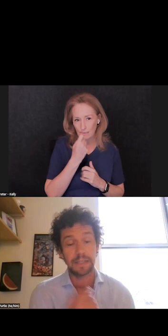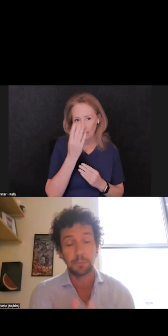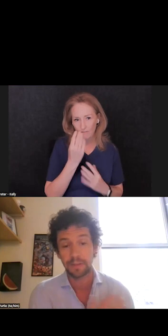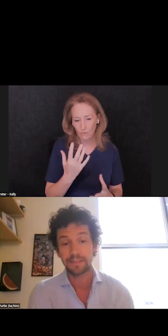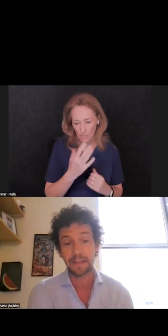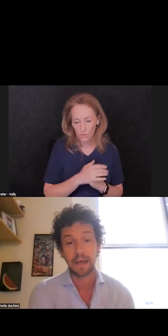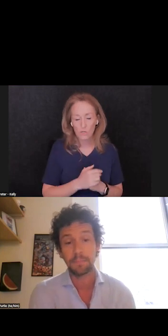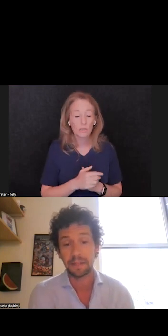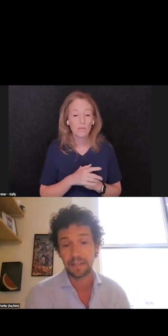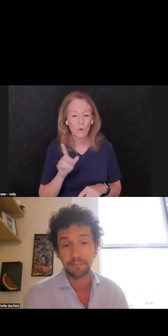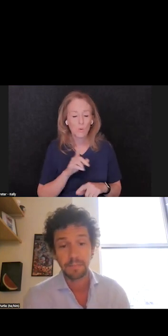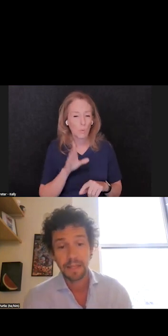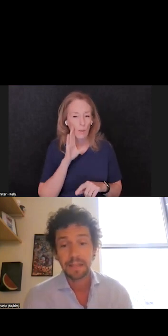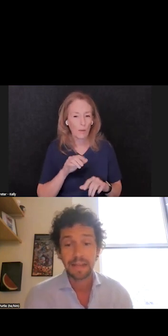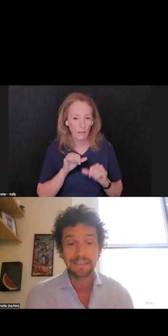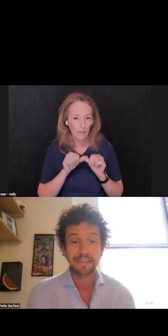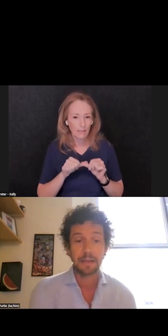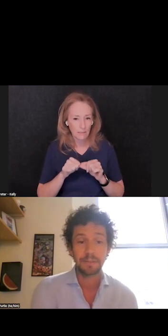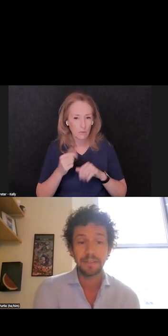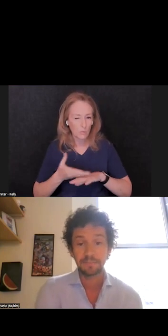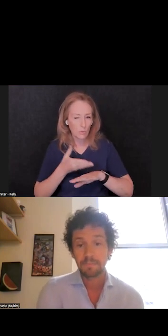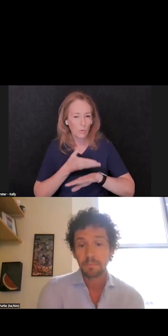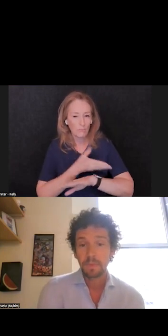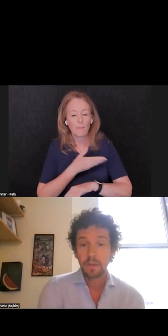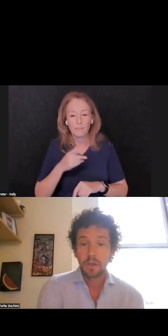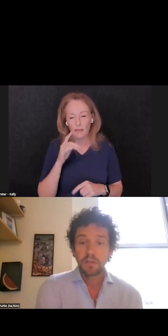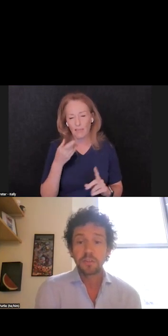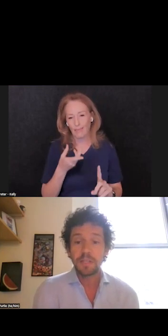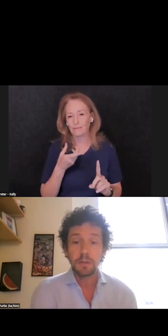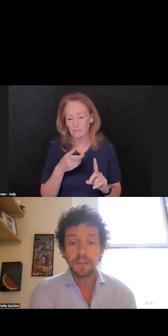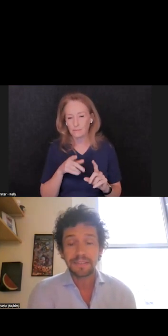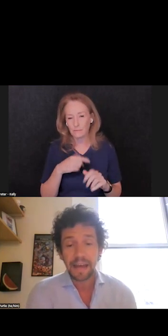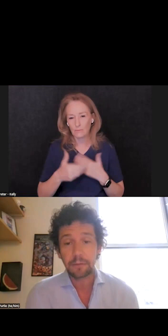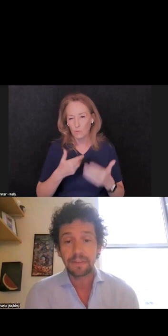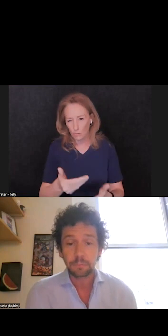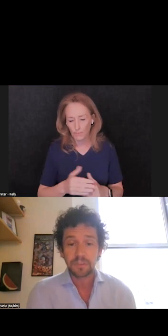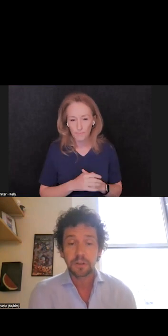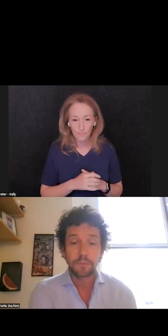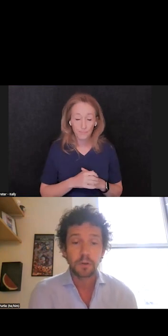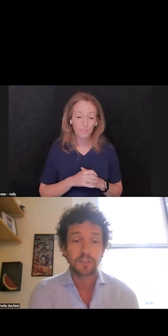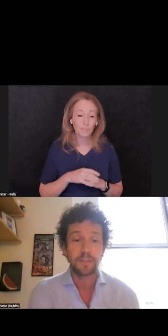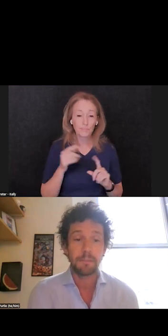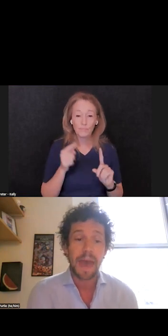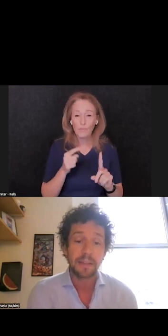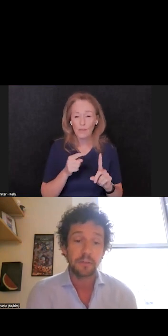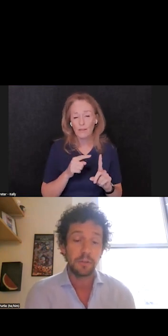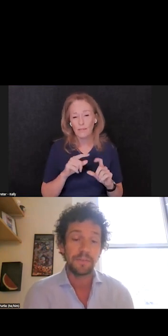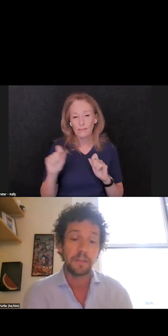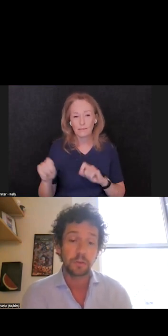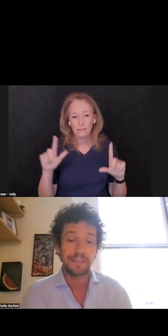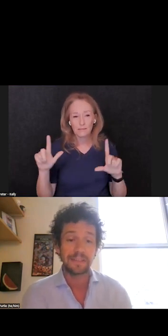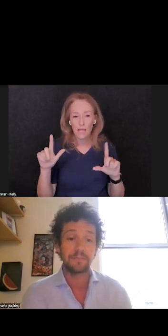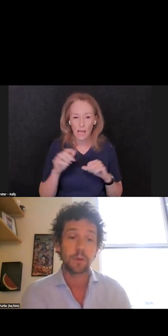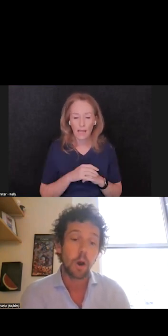going to keep doing this and updating it. Next slide, please. So here on this slide, we're still focused on the magnitude